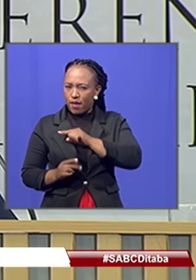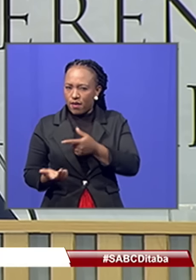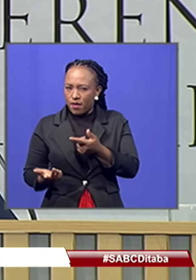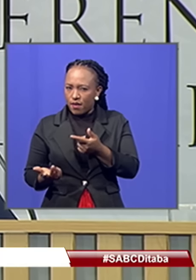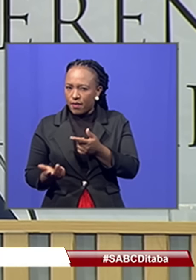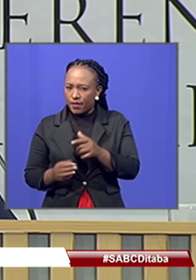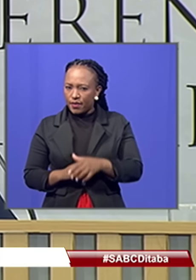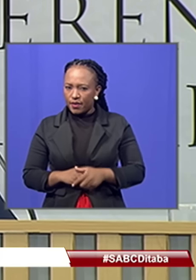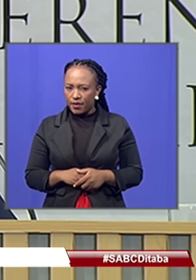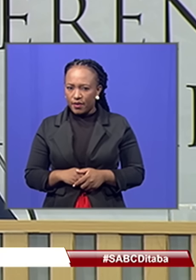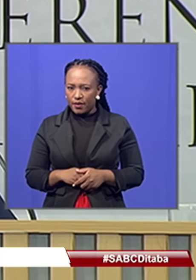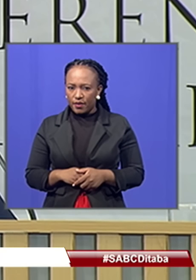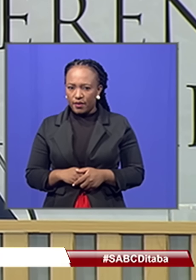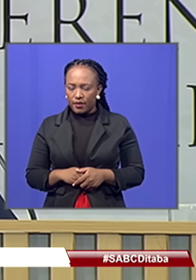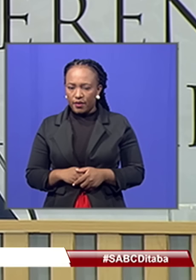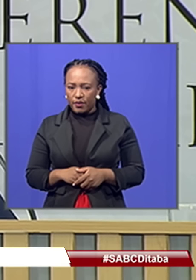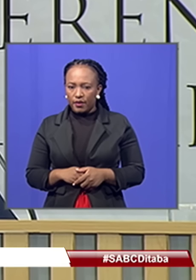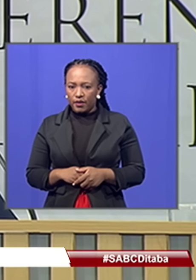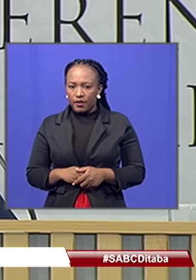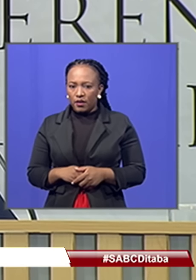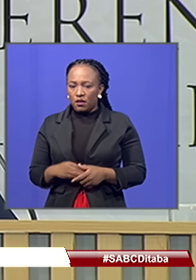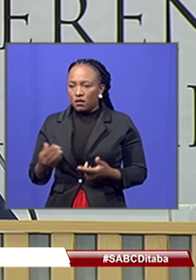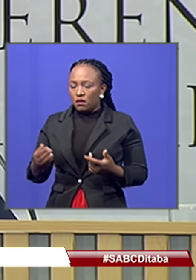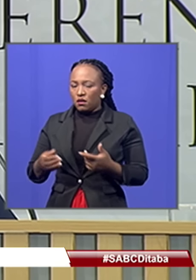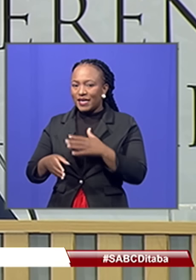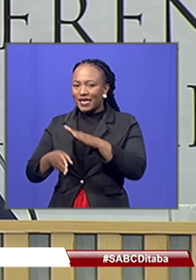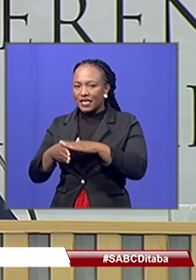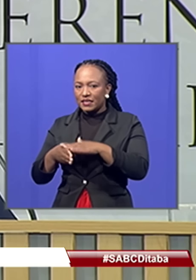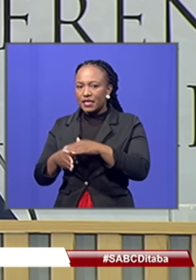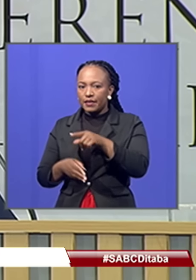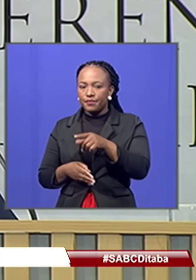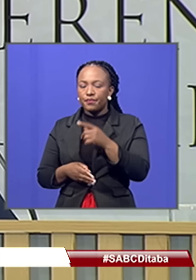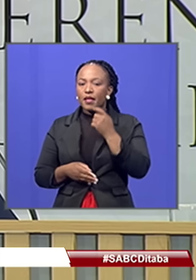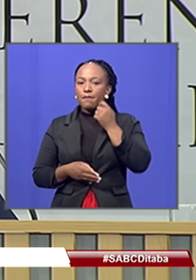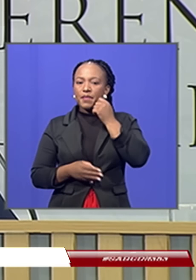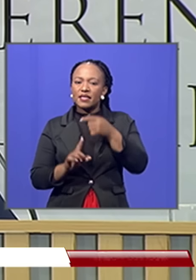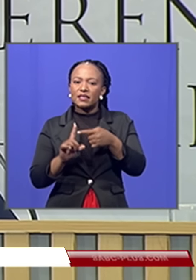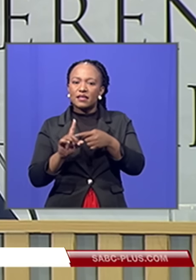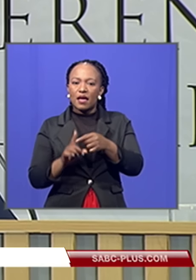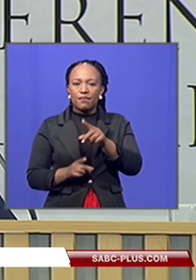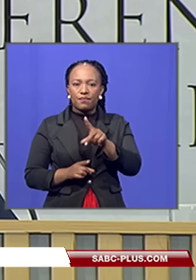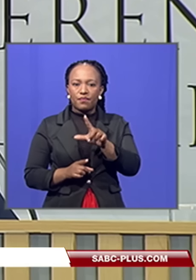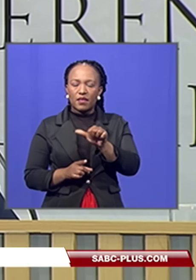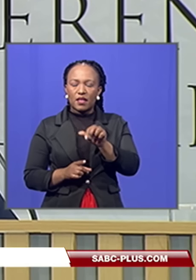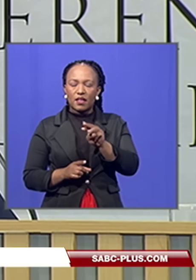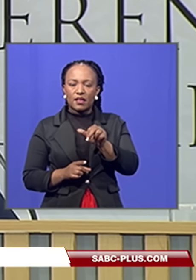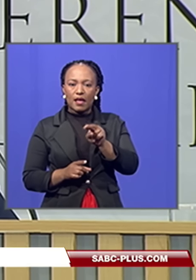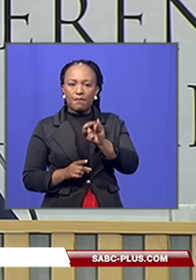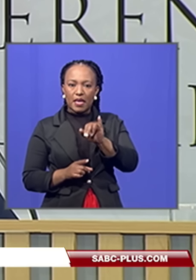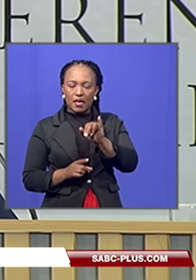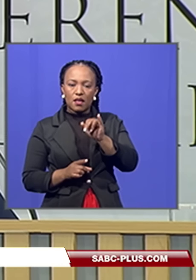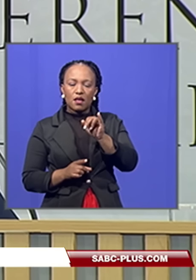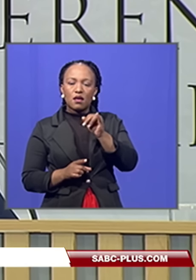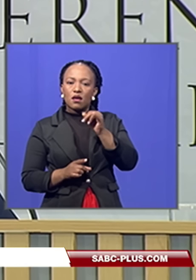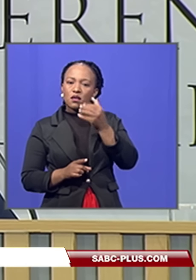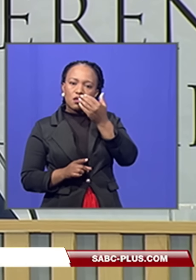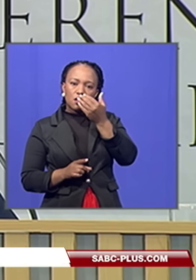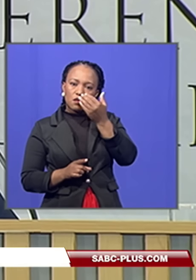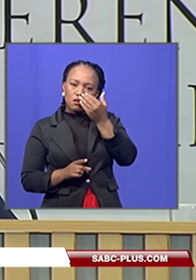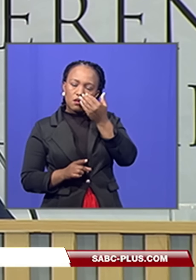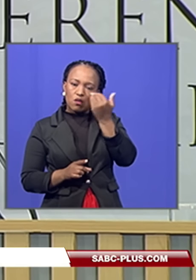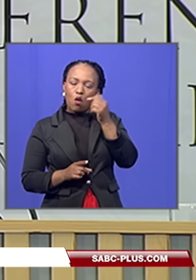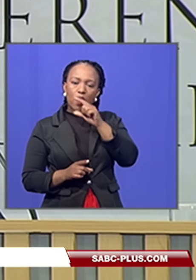The reason was that Mr. Dlamini did have this name, but he wasn't sure if they're just